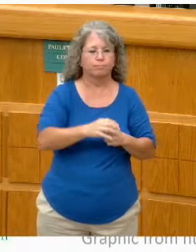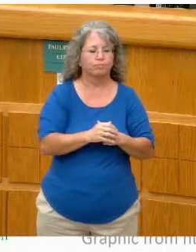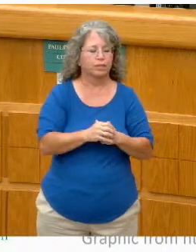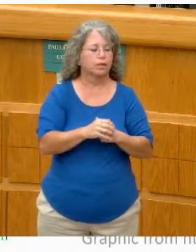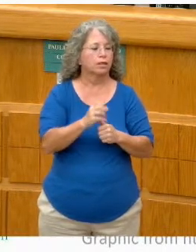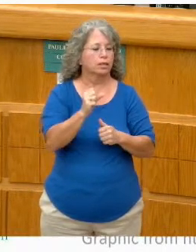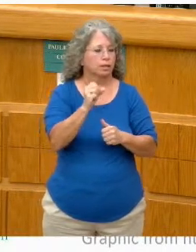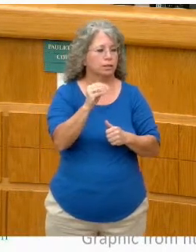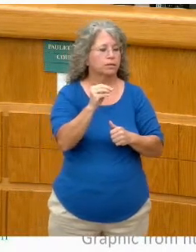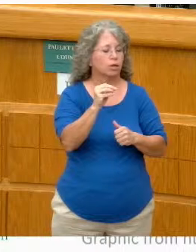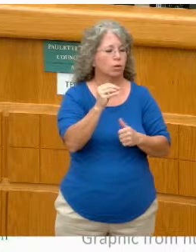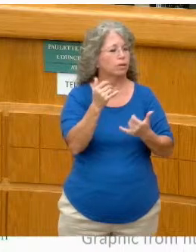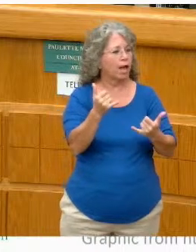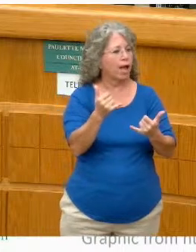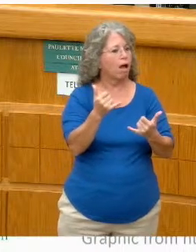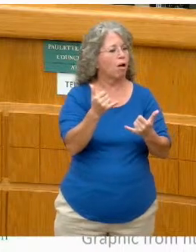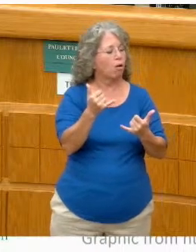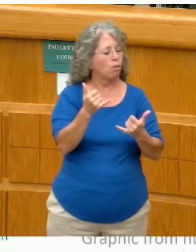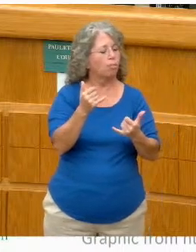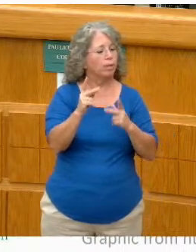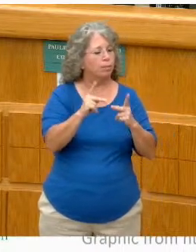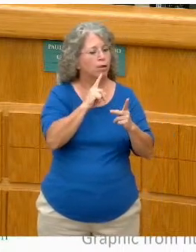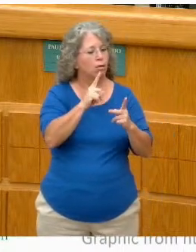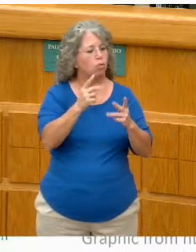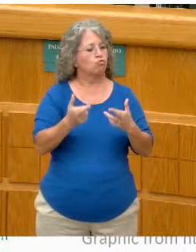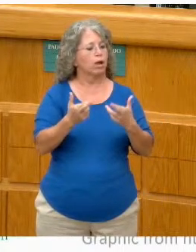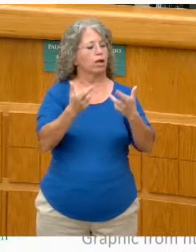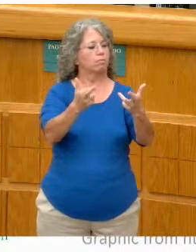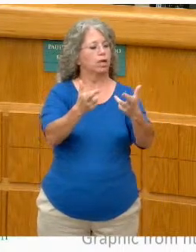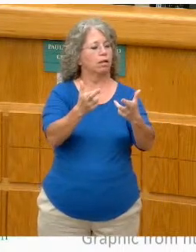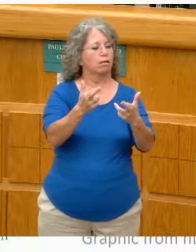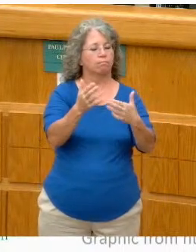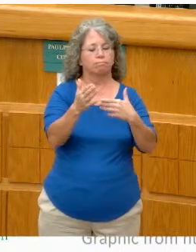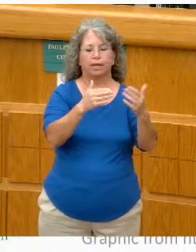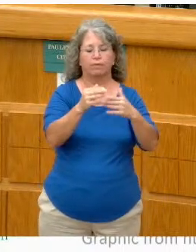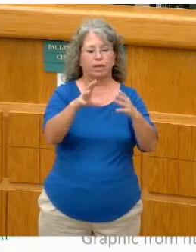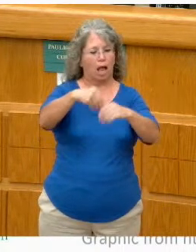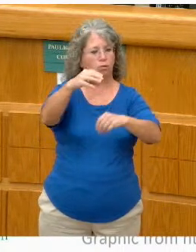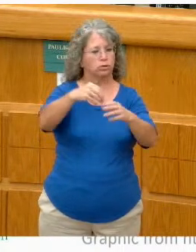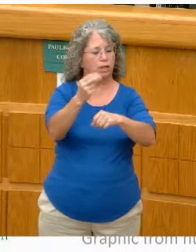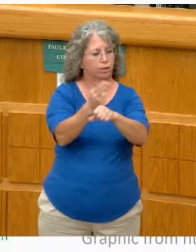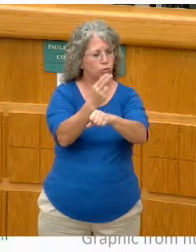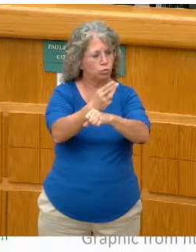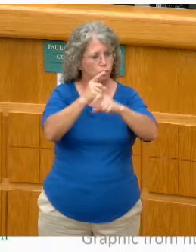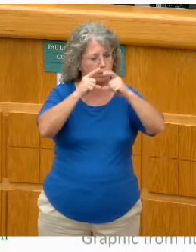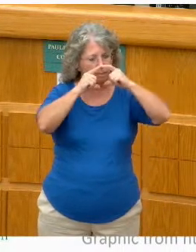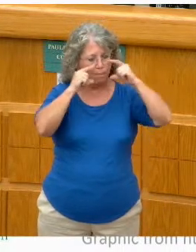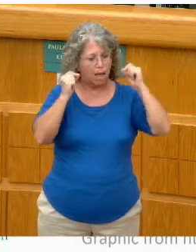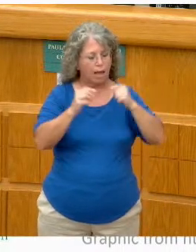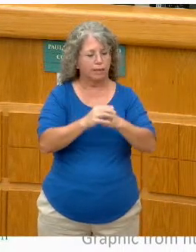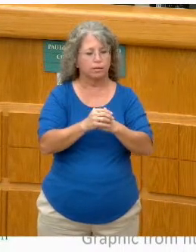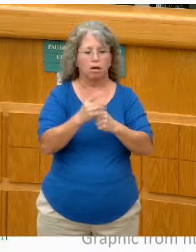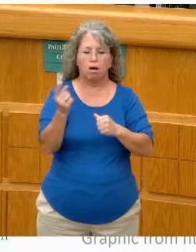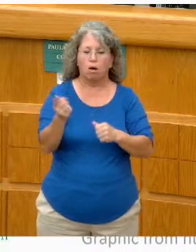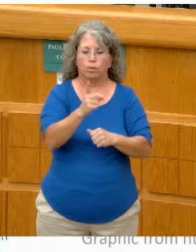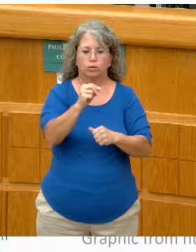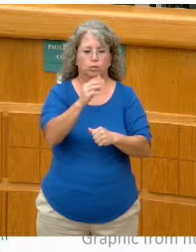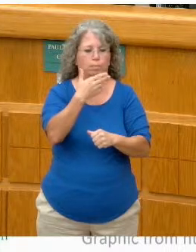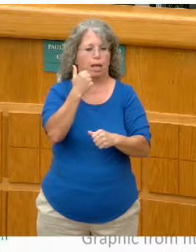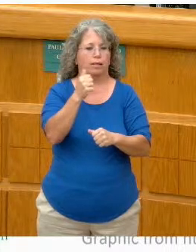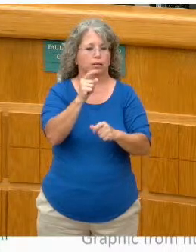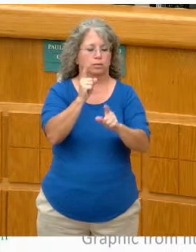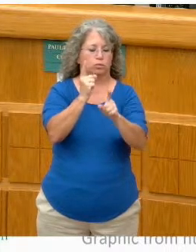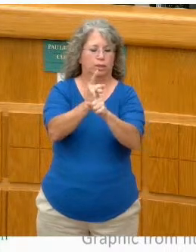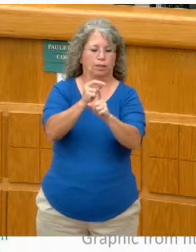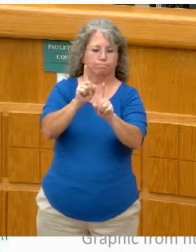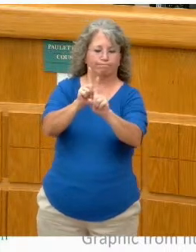it's starting to be recommended that you wear masks and do your best to social distance and keep proper hygiene